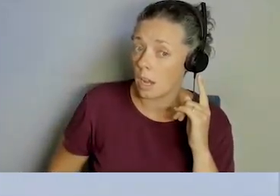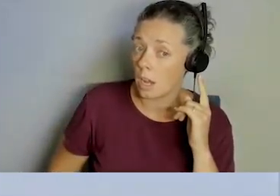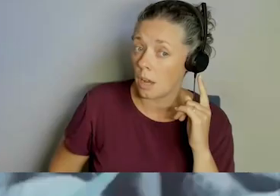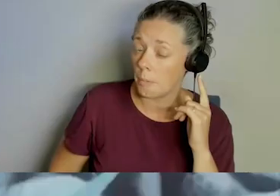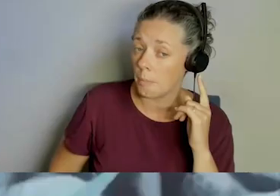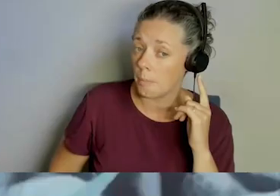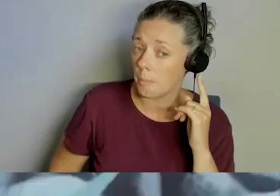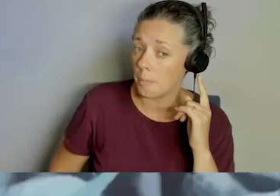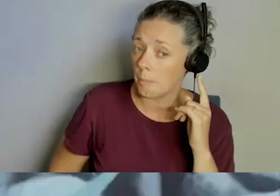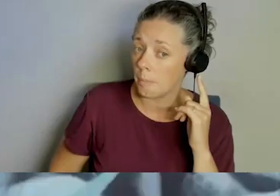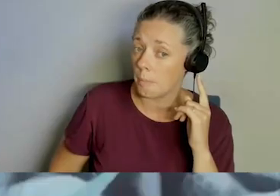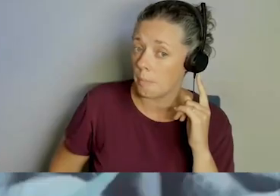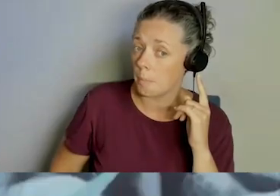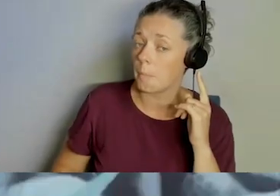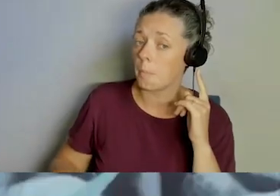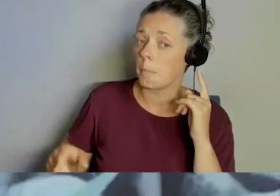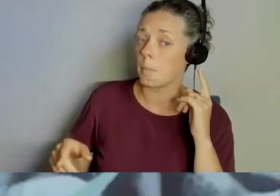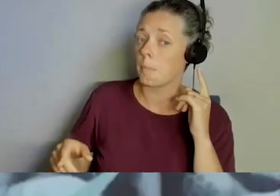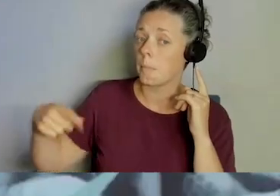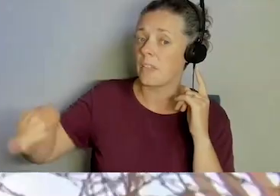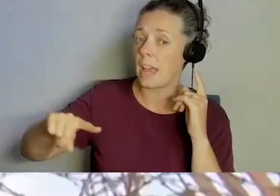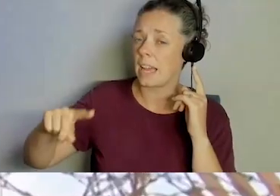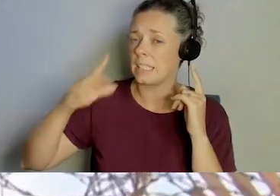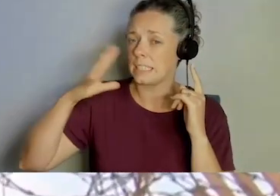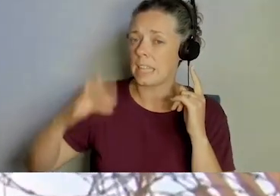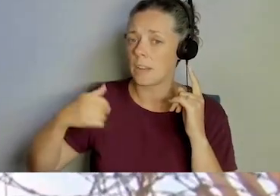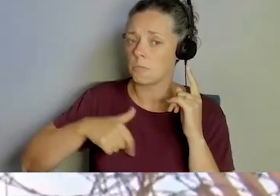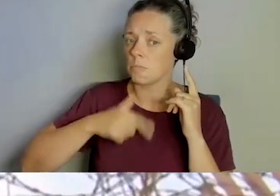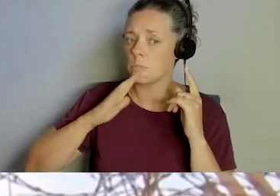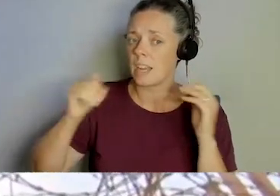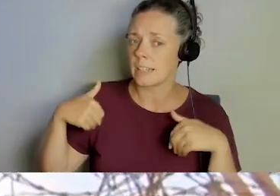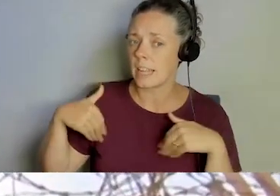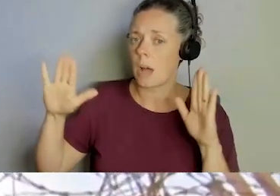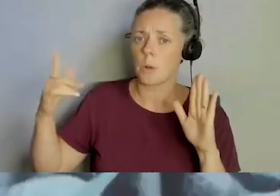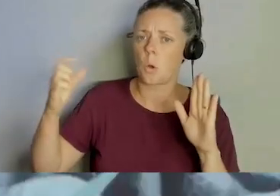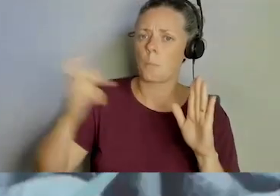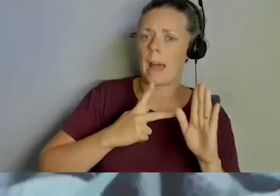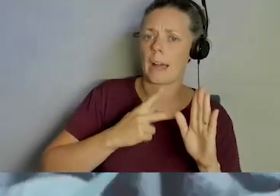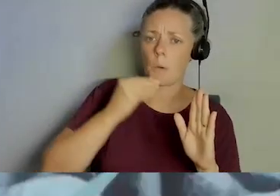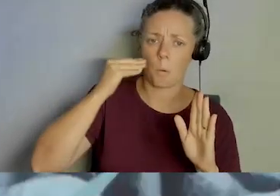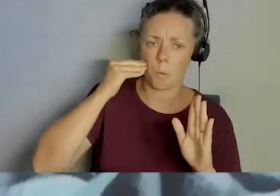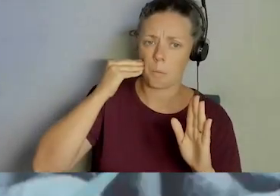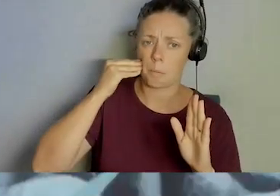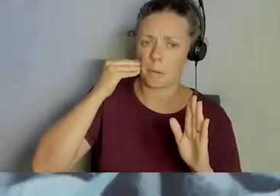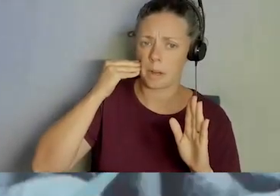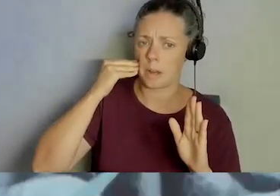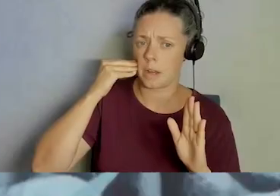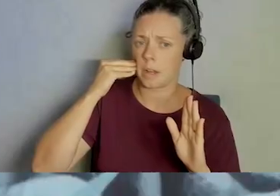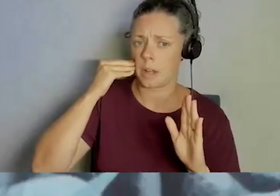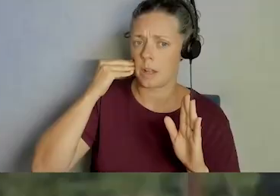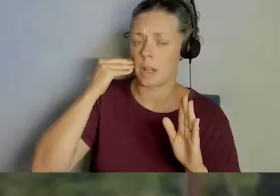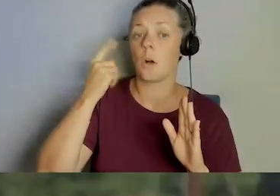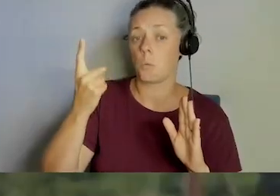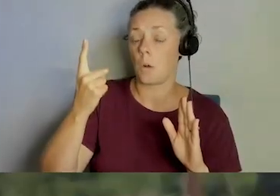walk. So she decided we were just gonna give up and we're just gonna go back home. One guy